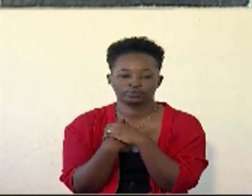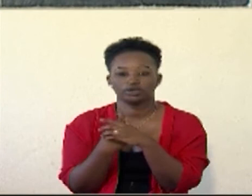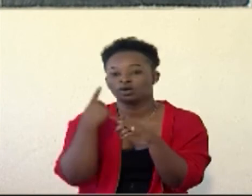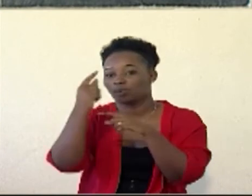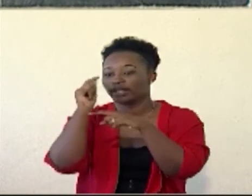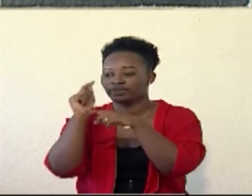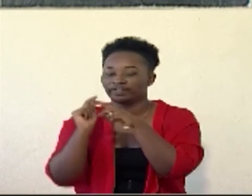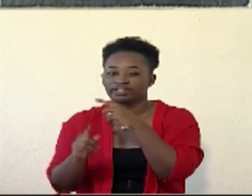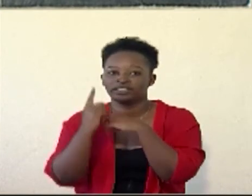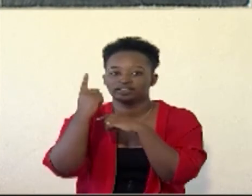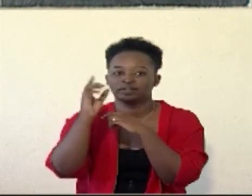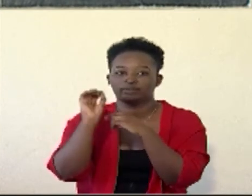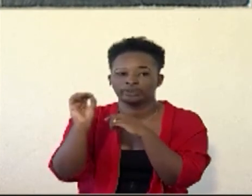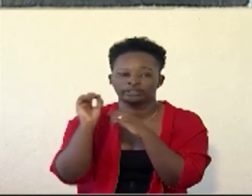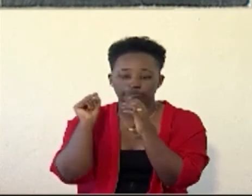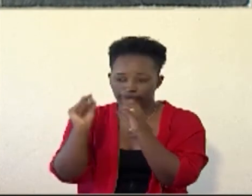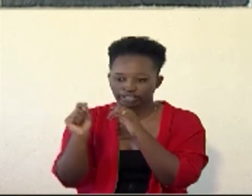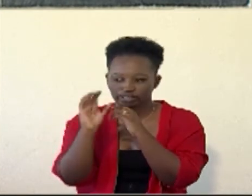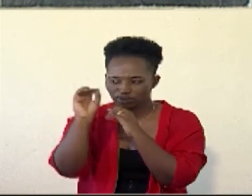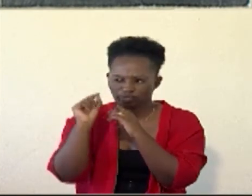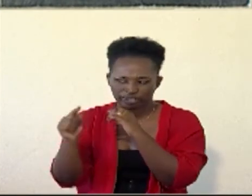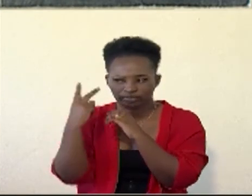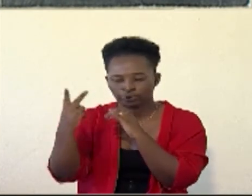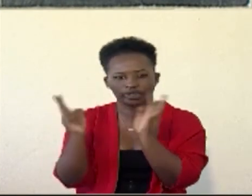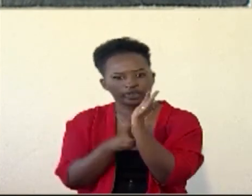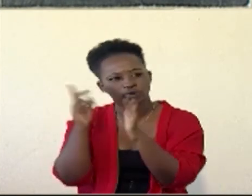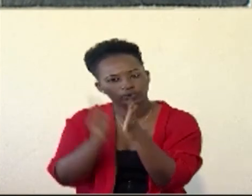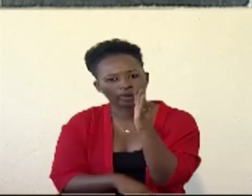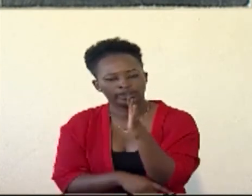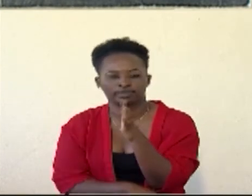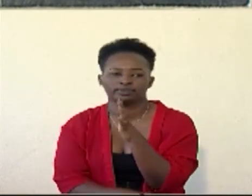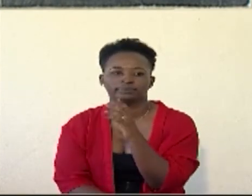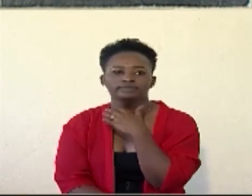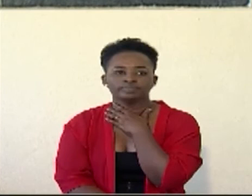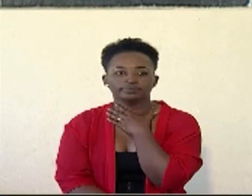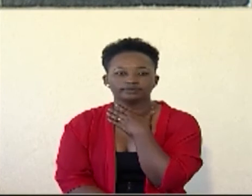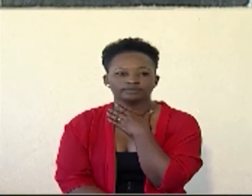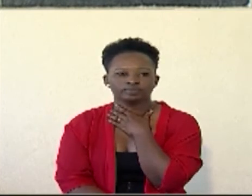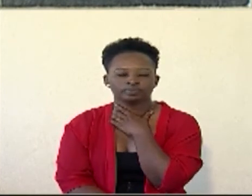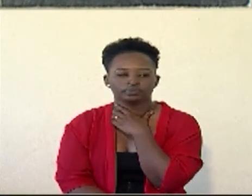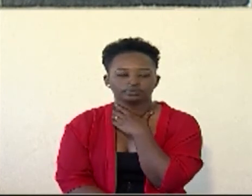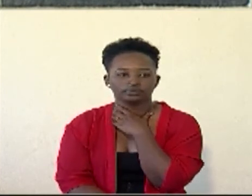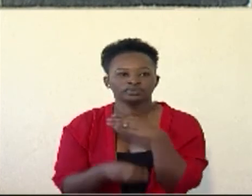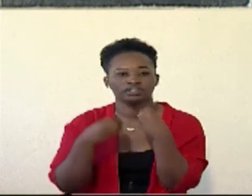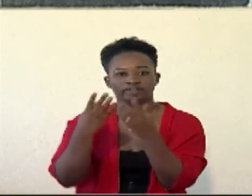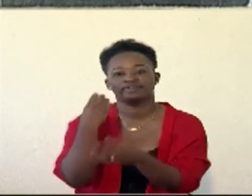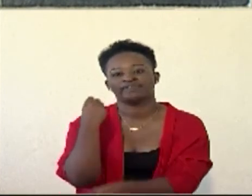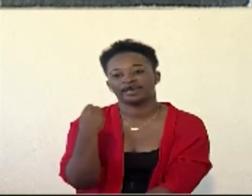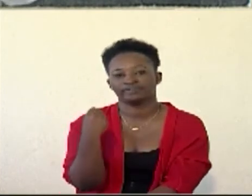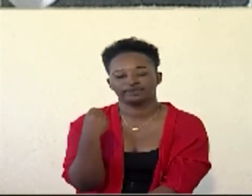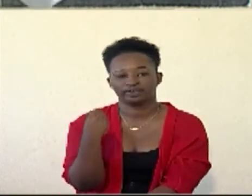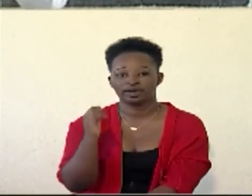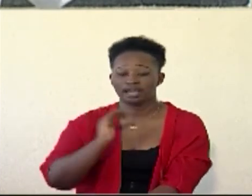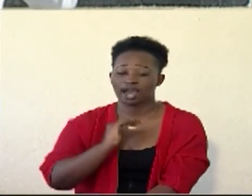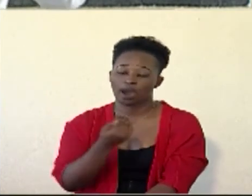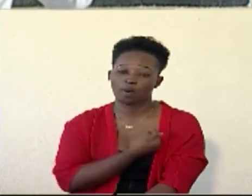divided by 0.2, if you get 1 divided by 0.2, it will give you 5. Now,